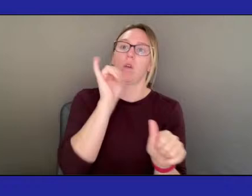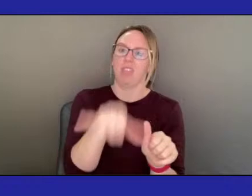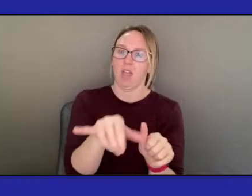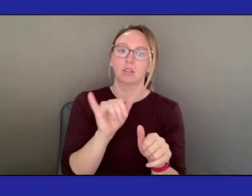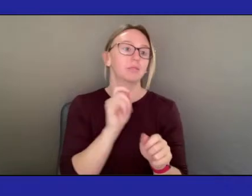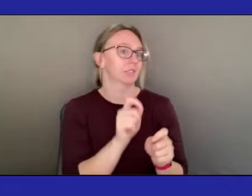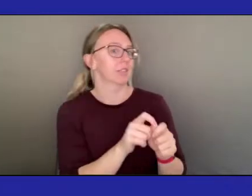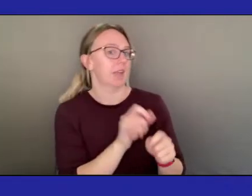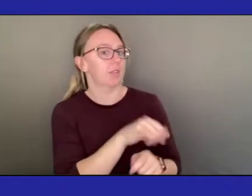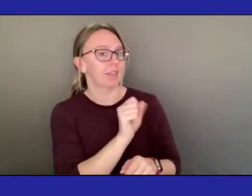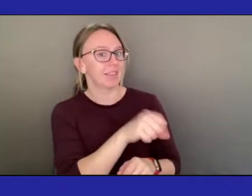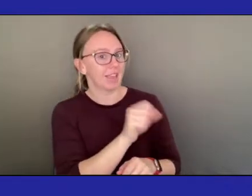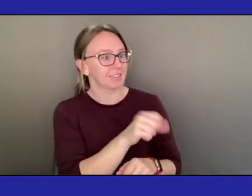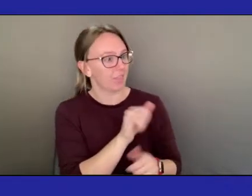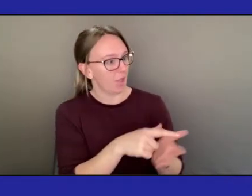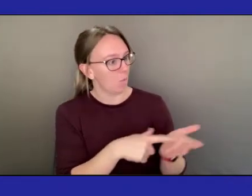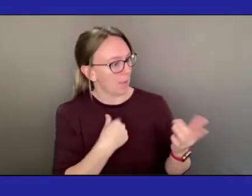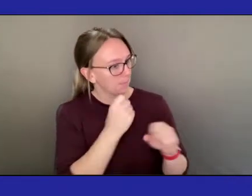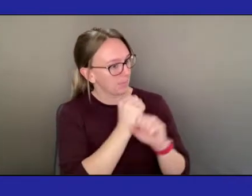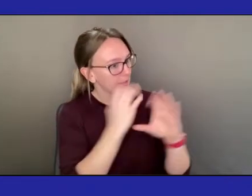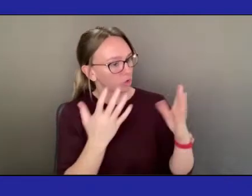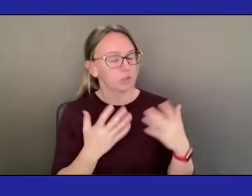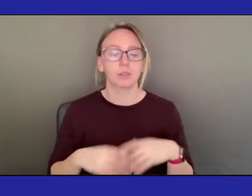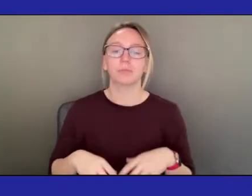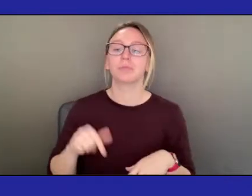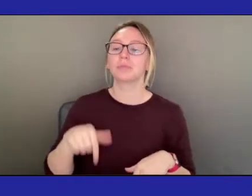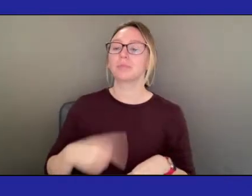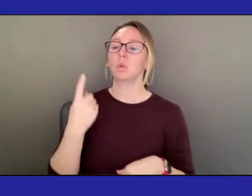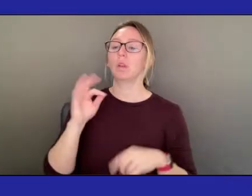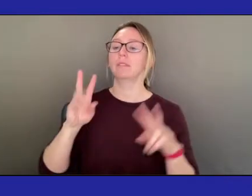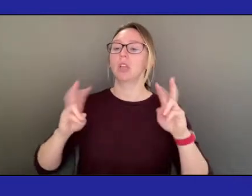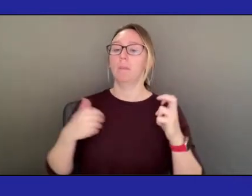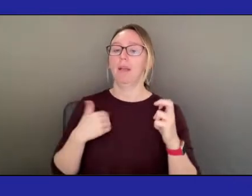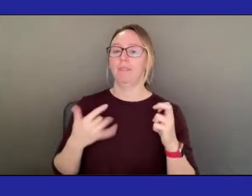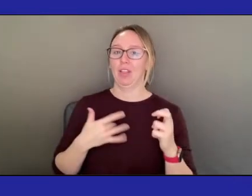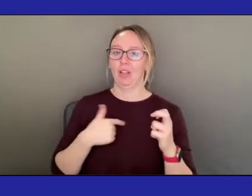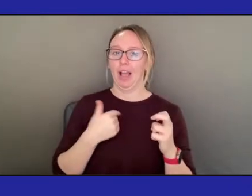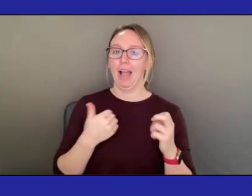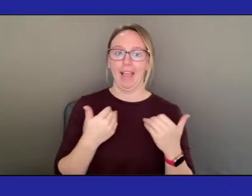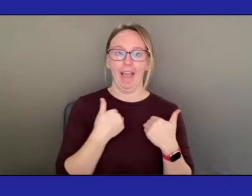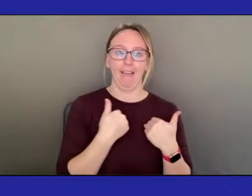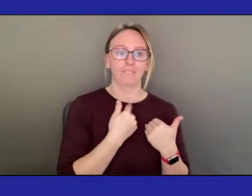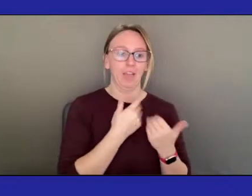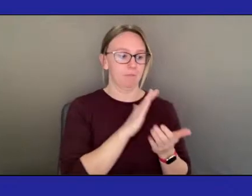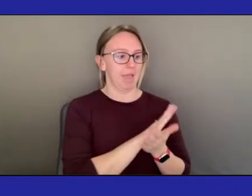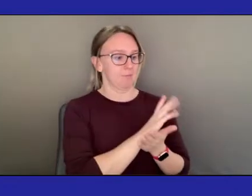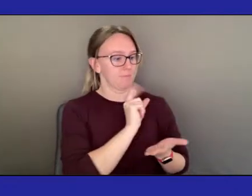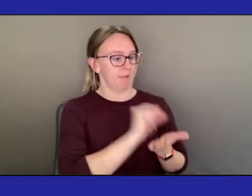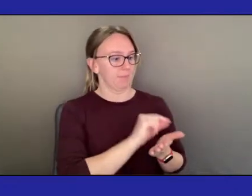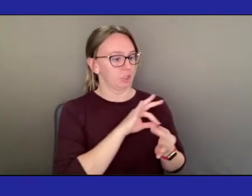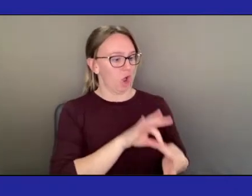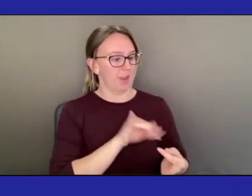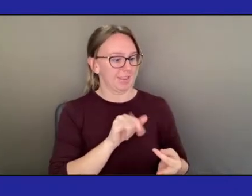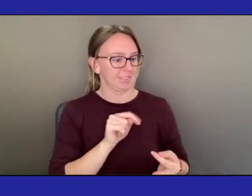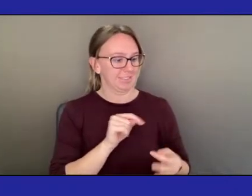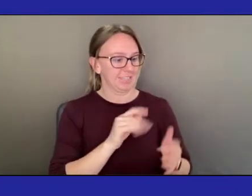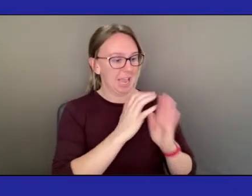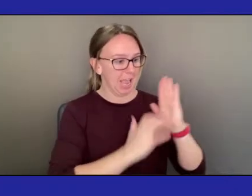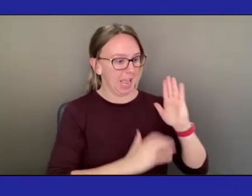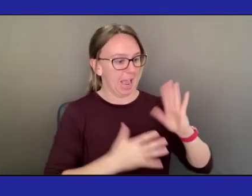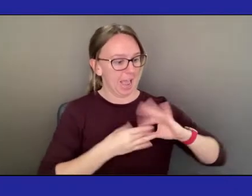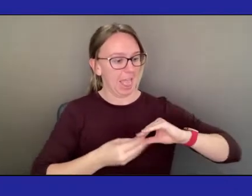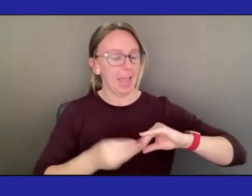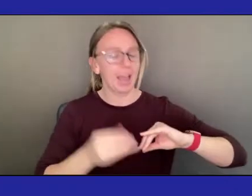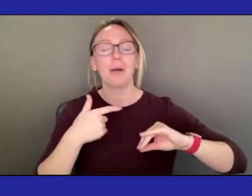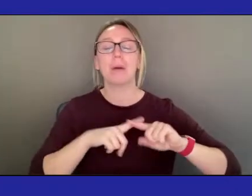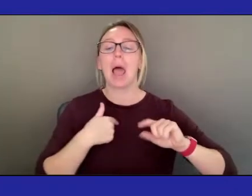Yeah. Yeah, right. So this is one of those topics that I feel like I have a paper on it, but I won't go there. Share it. But